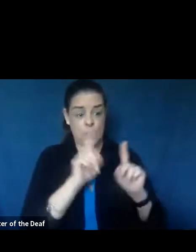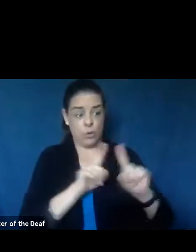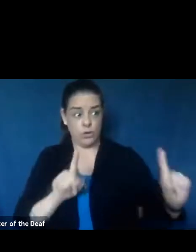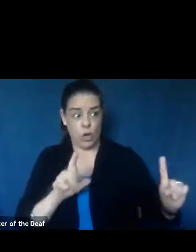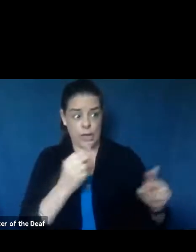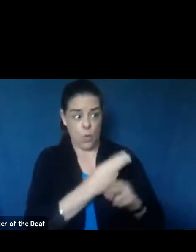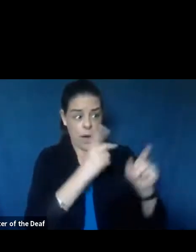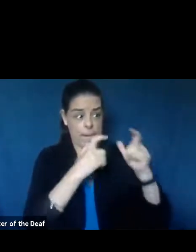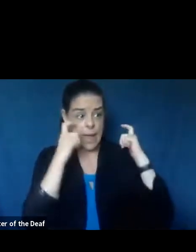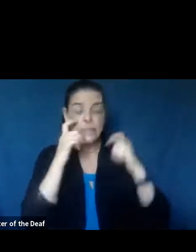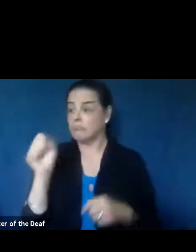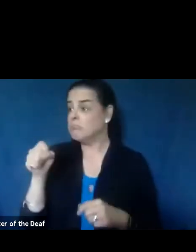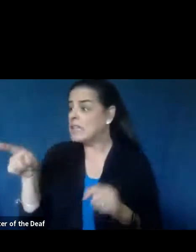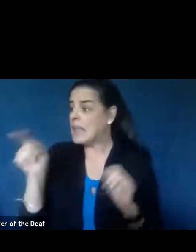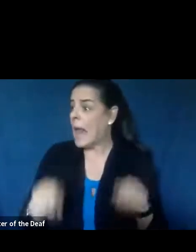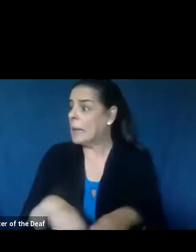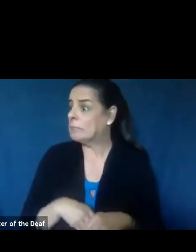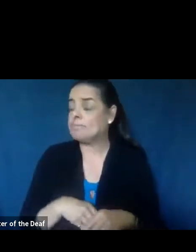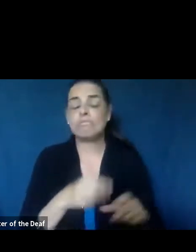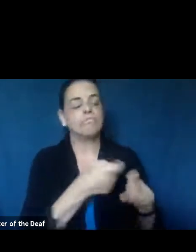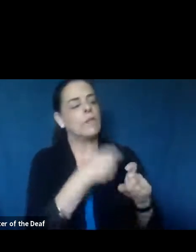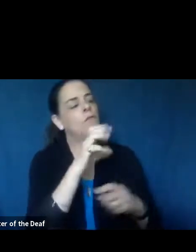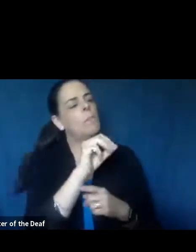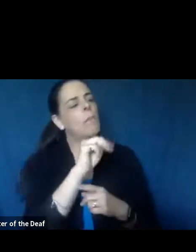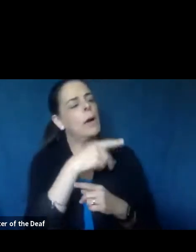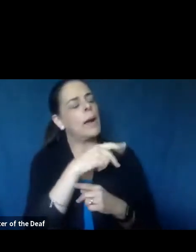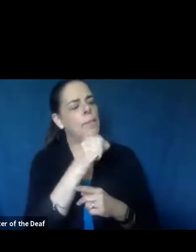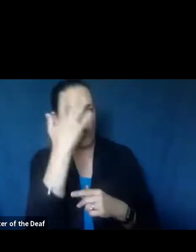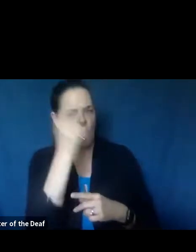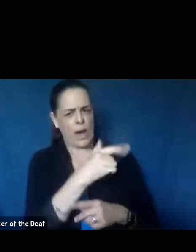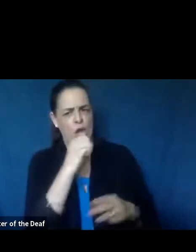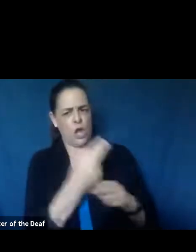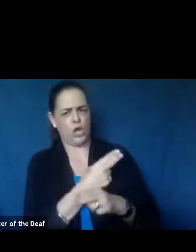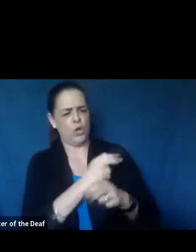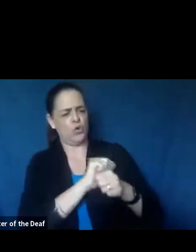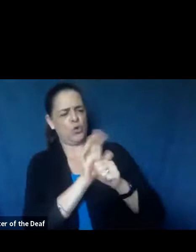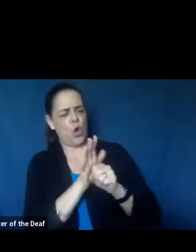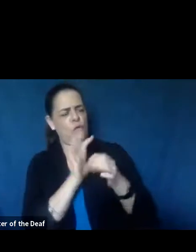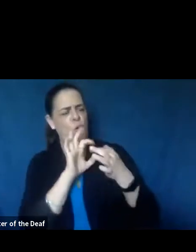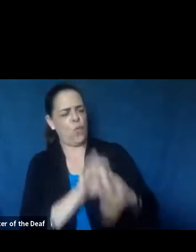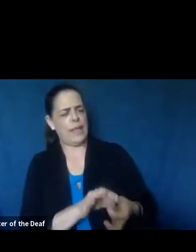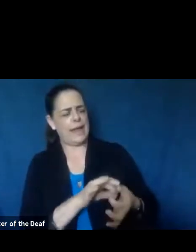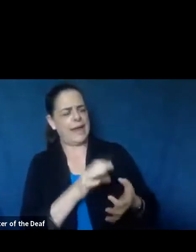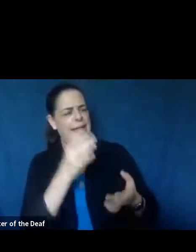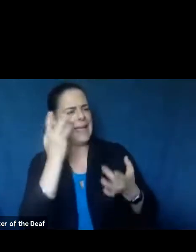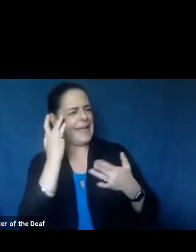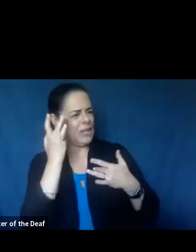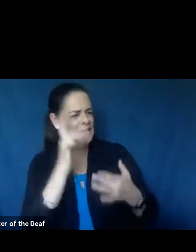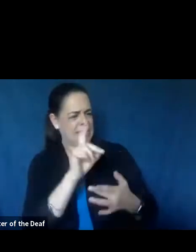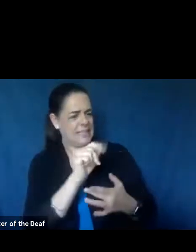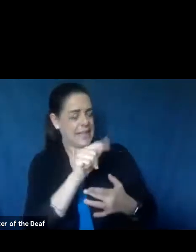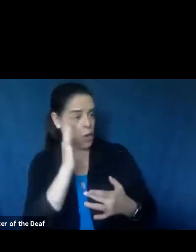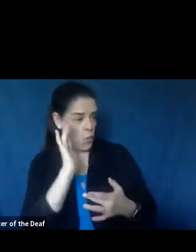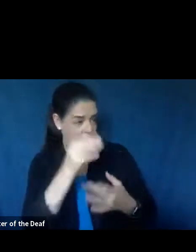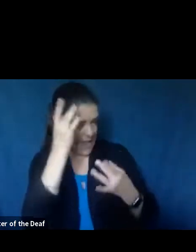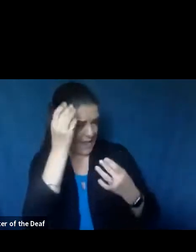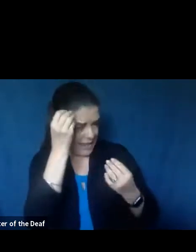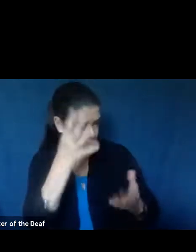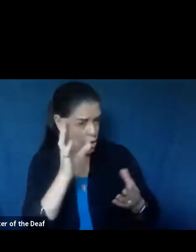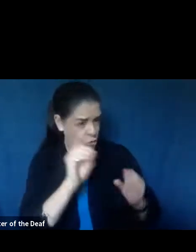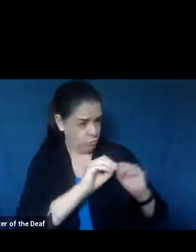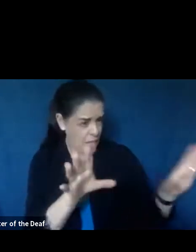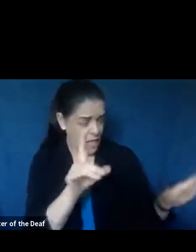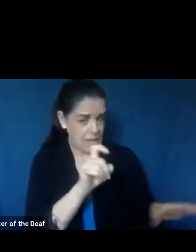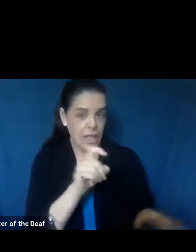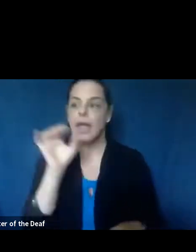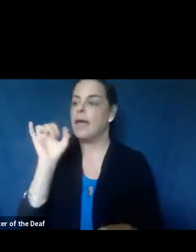yes. From the Compass, why are you not using COVID-related illness data? Will that data be released? So that's